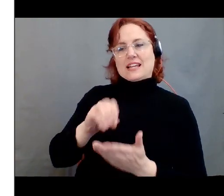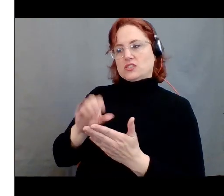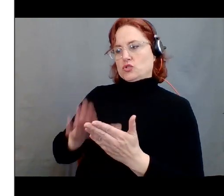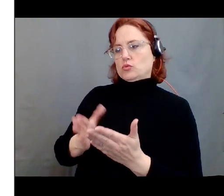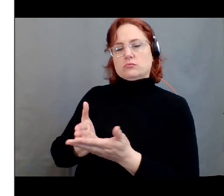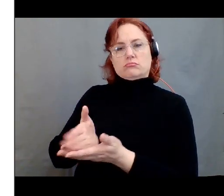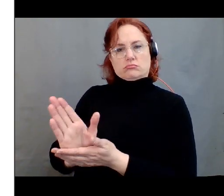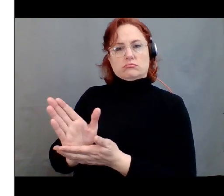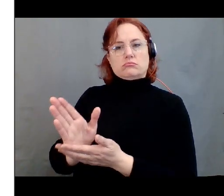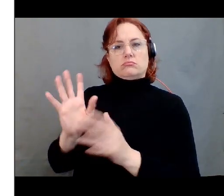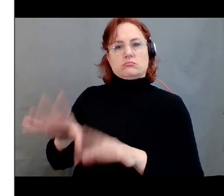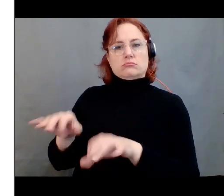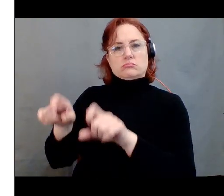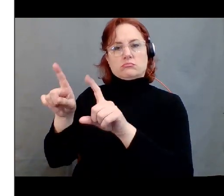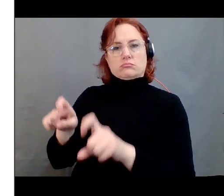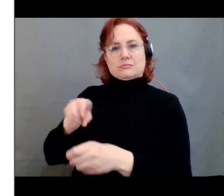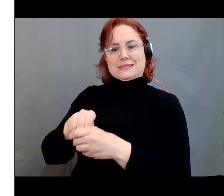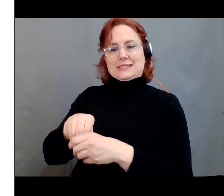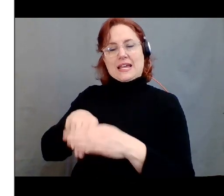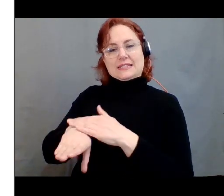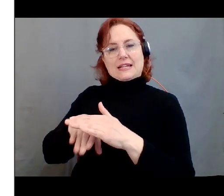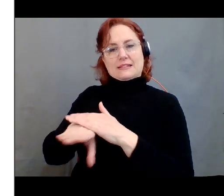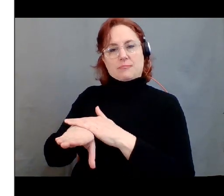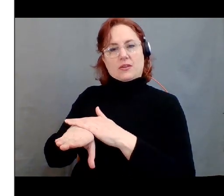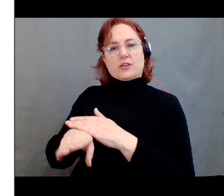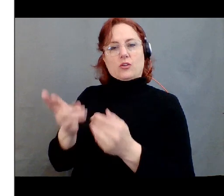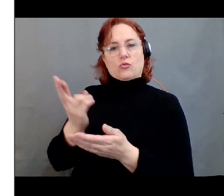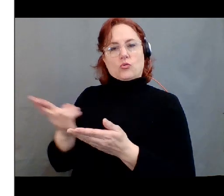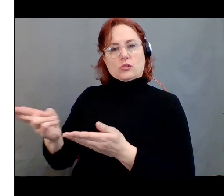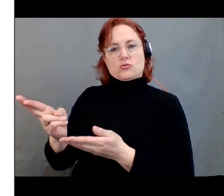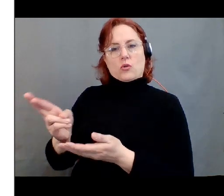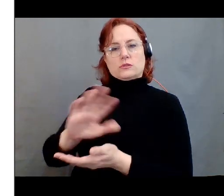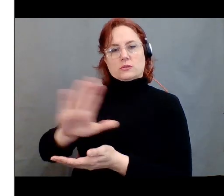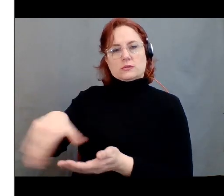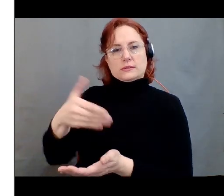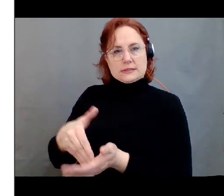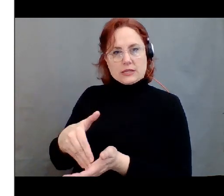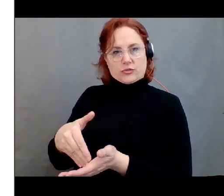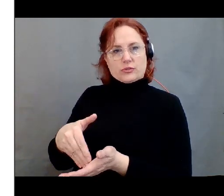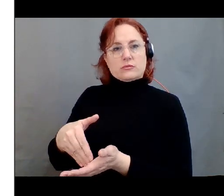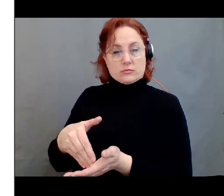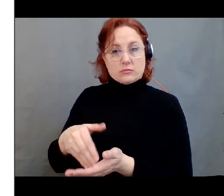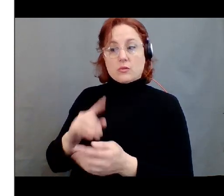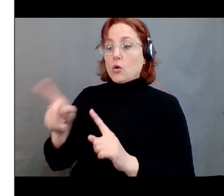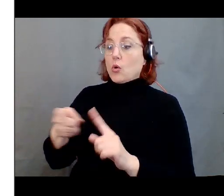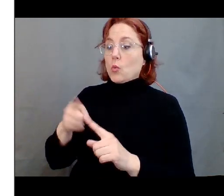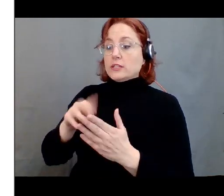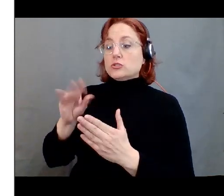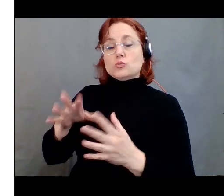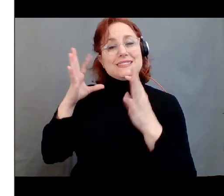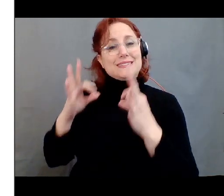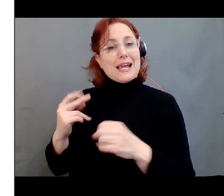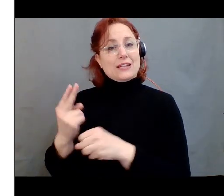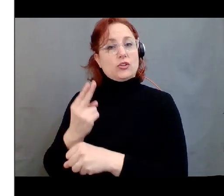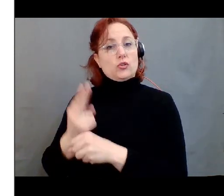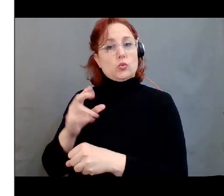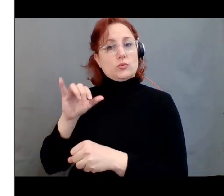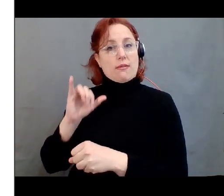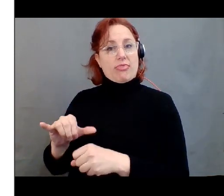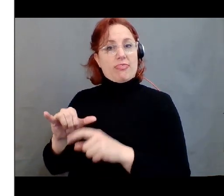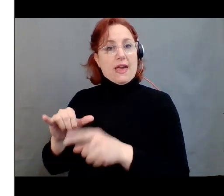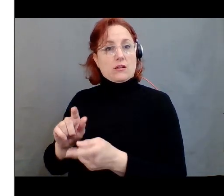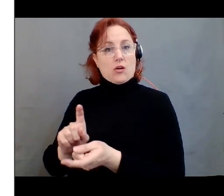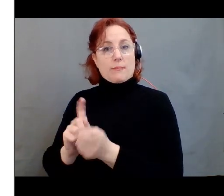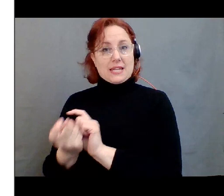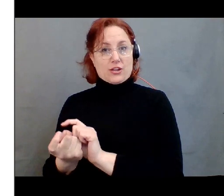student approved for alternative testing chooses to use this accommodation for your class, you will receive a notification of accommodations